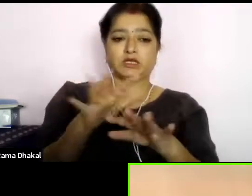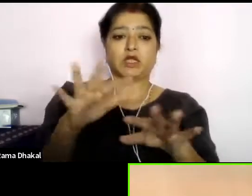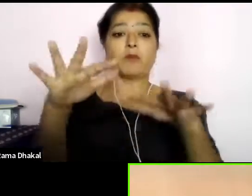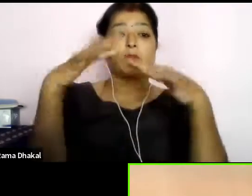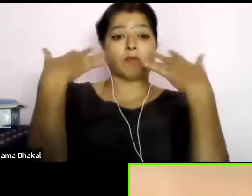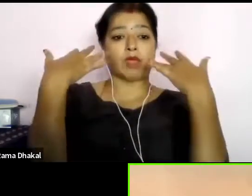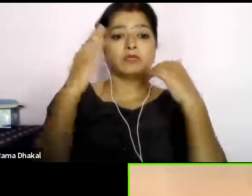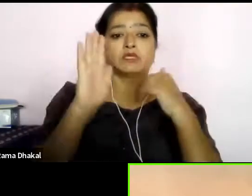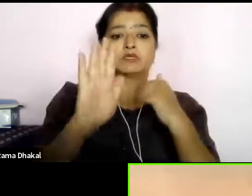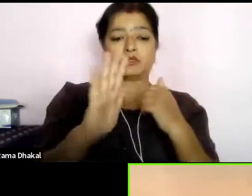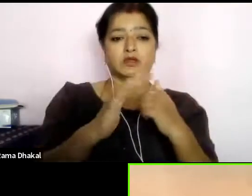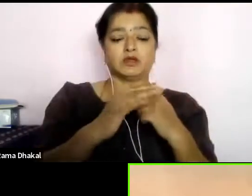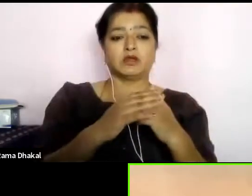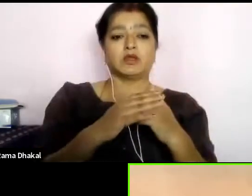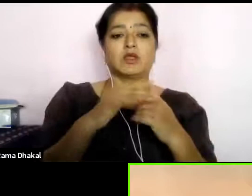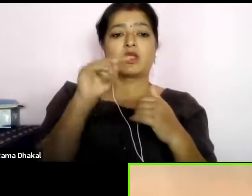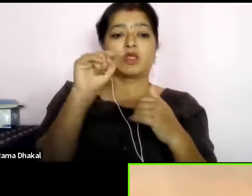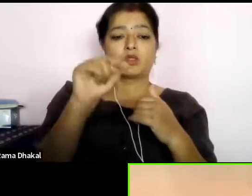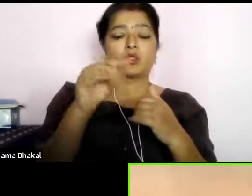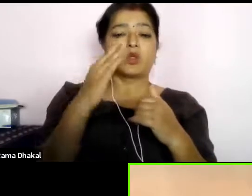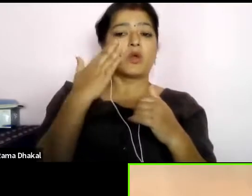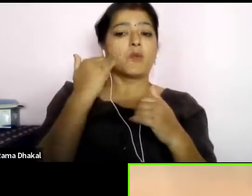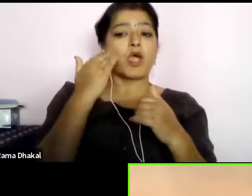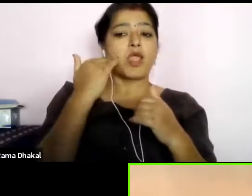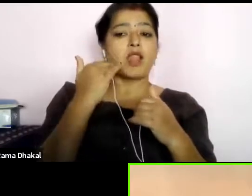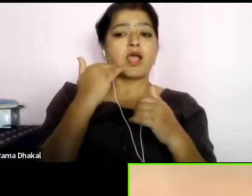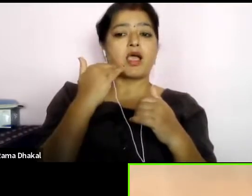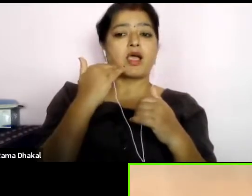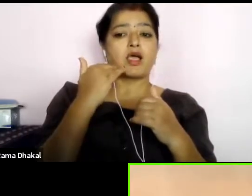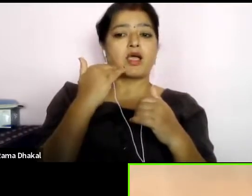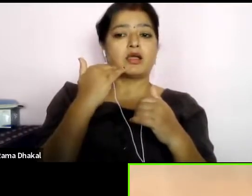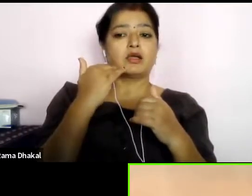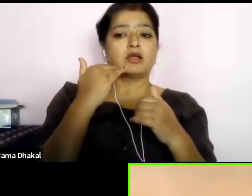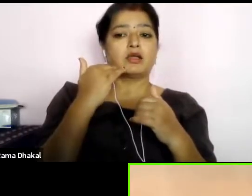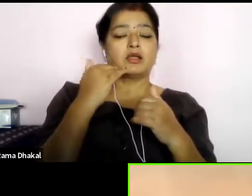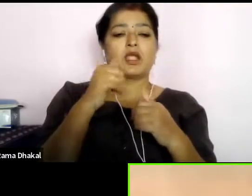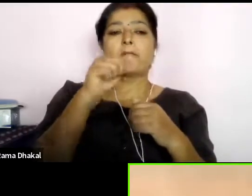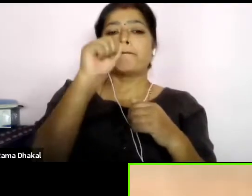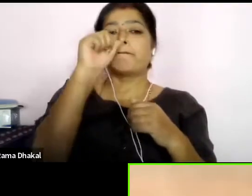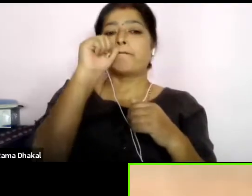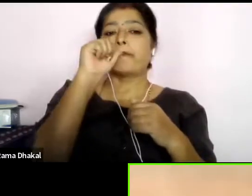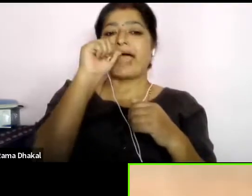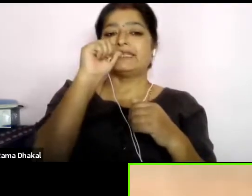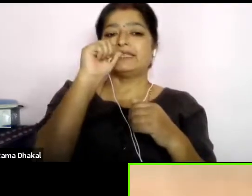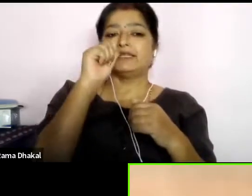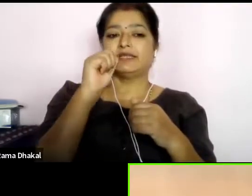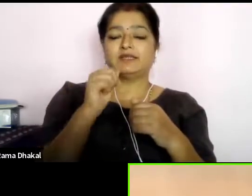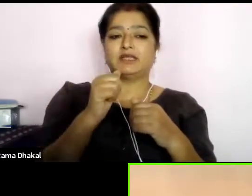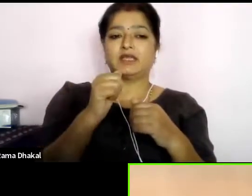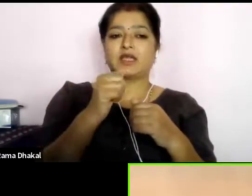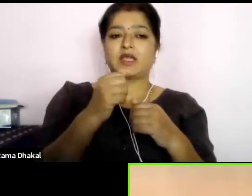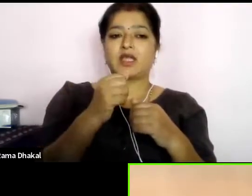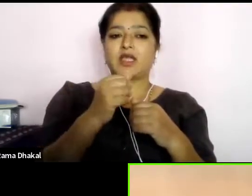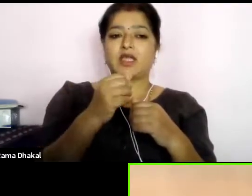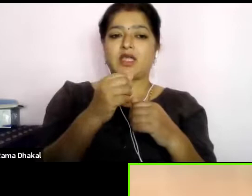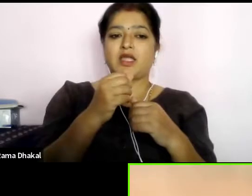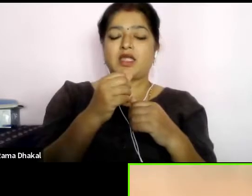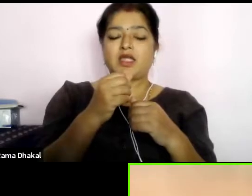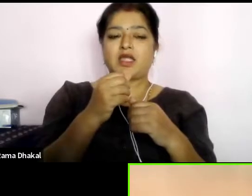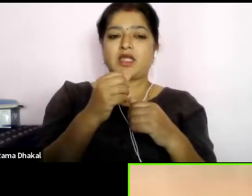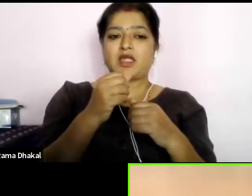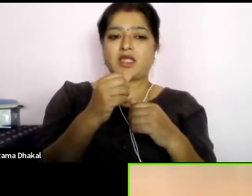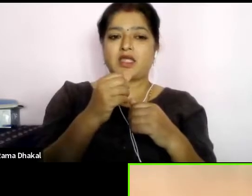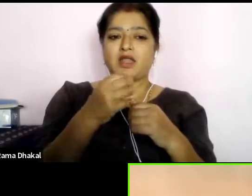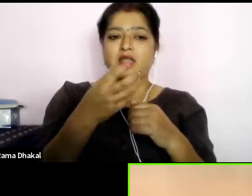her community was dried up due to the climate change and earthquake aftershocks. While going to